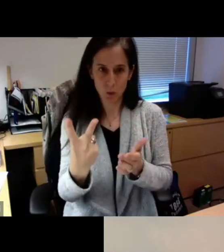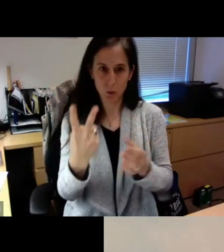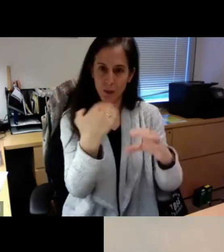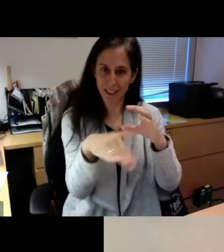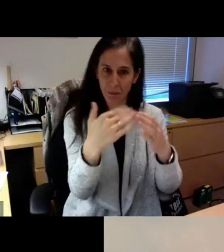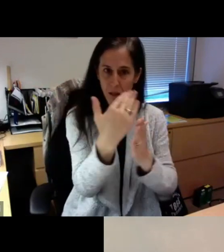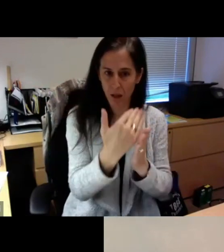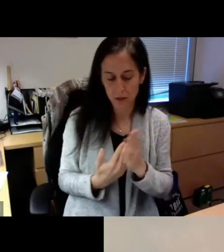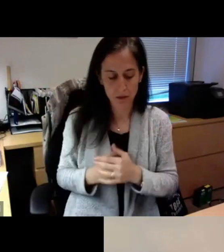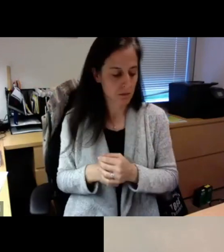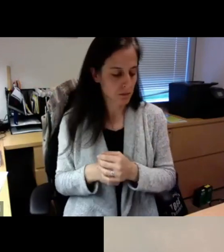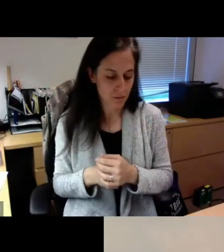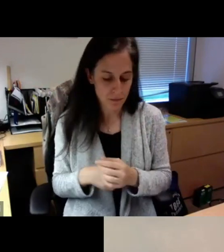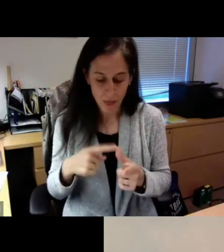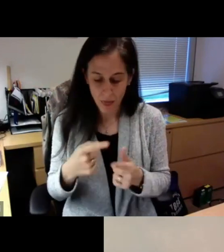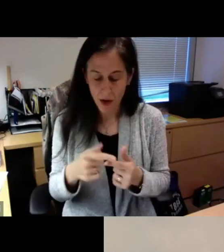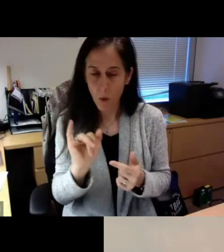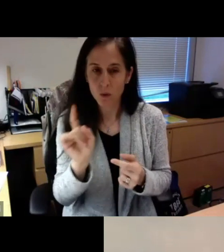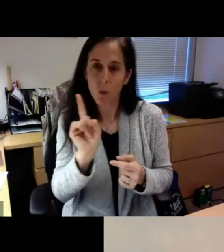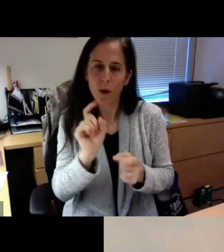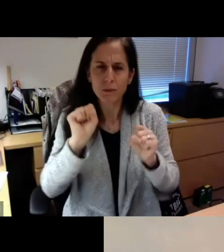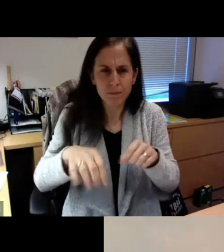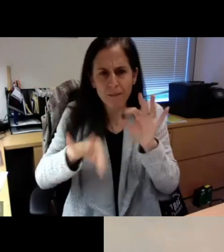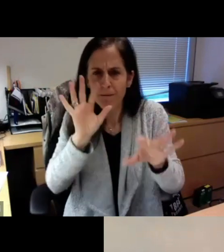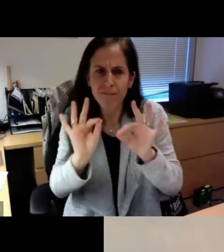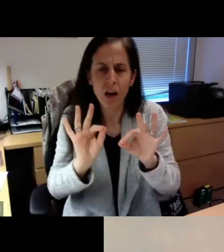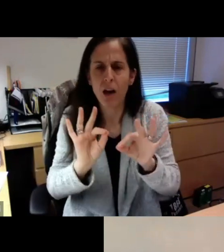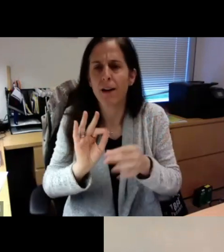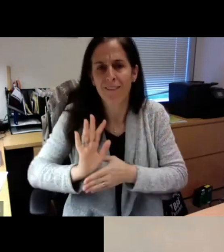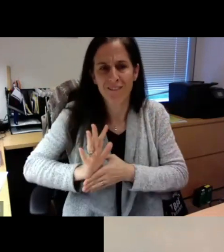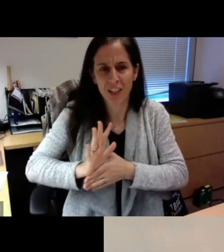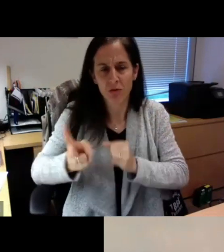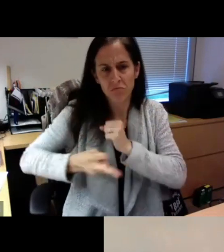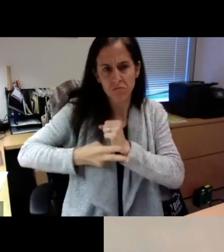sharing information on how to sign up for our VL2 listserv.